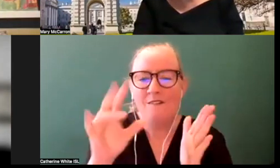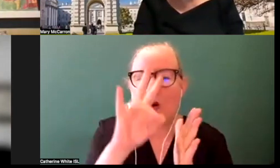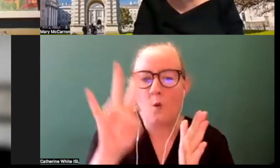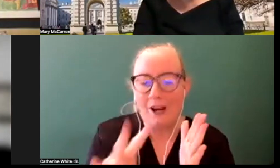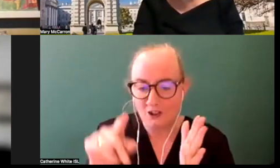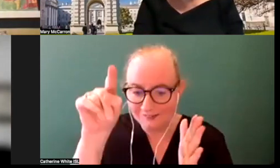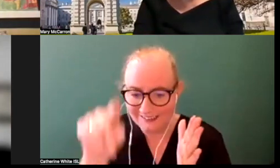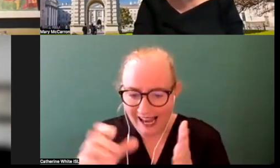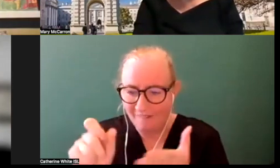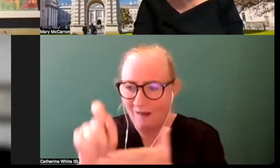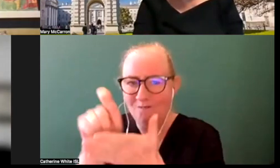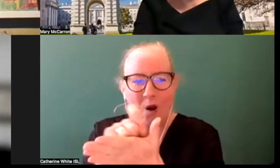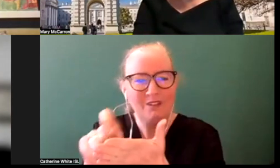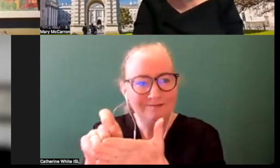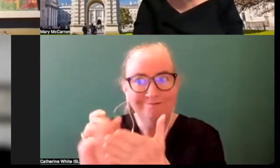votes.